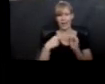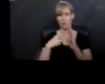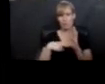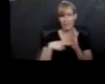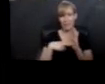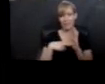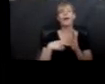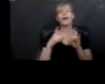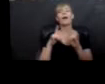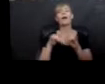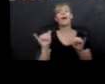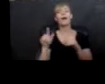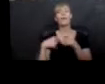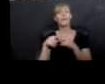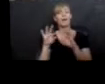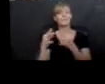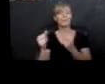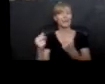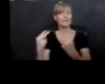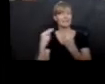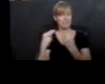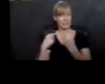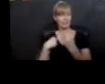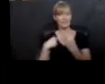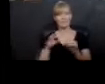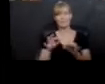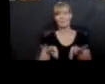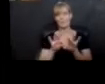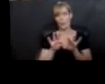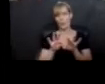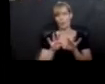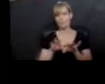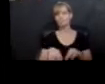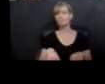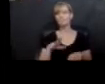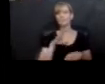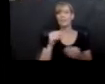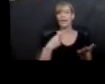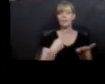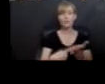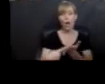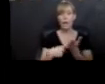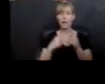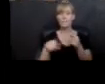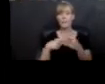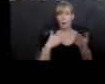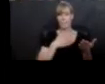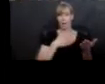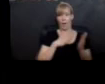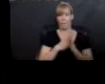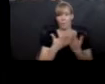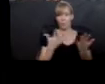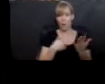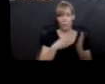members can see you is really important. And talking about what you read, what you read, what